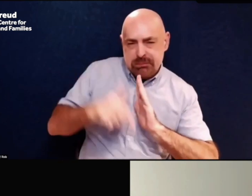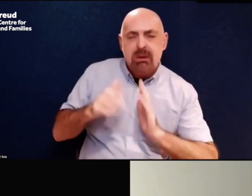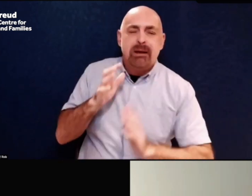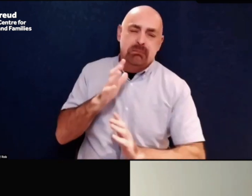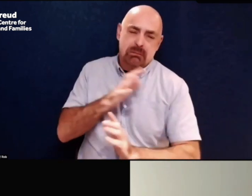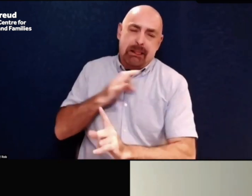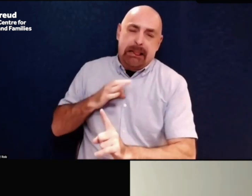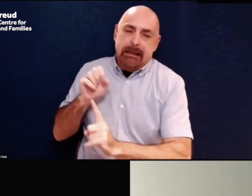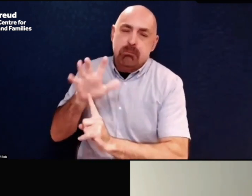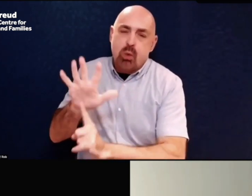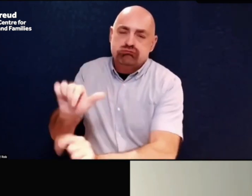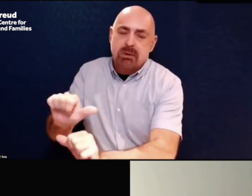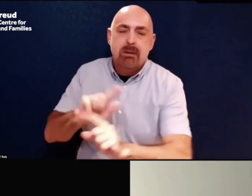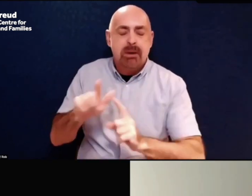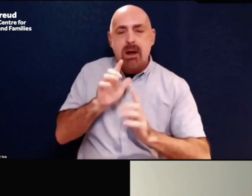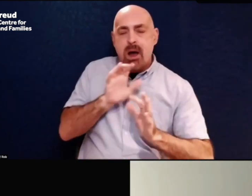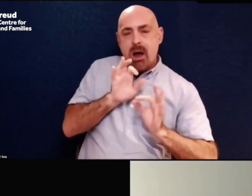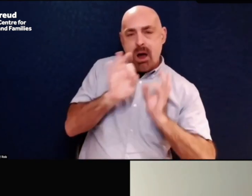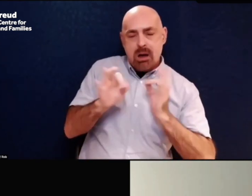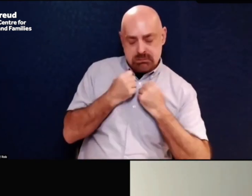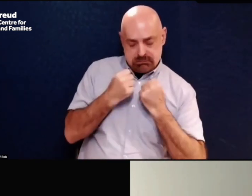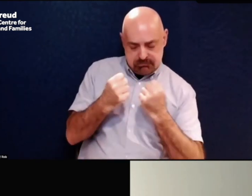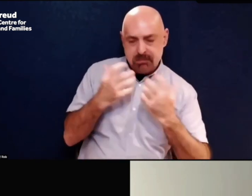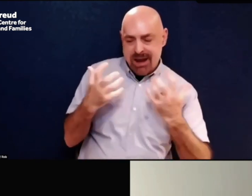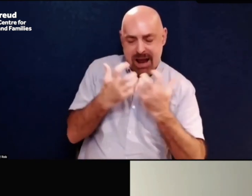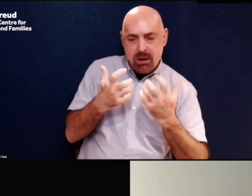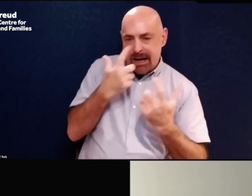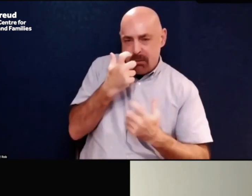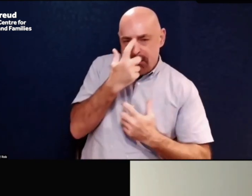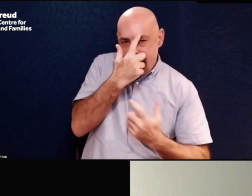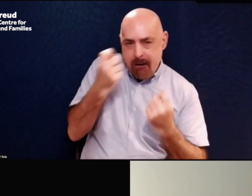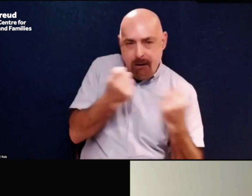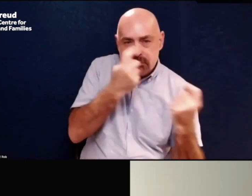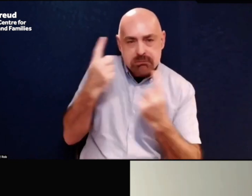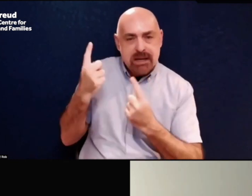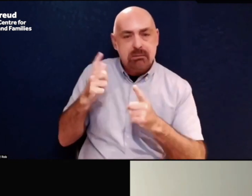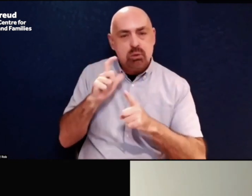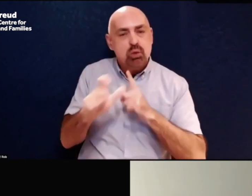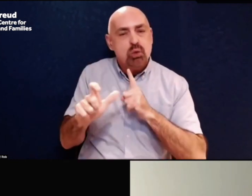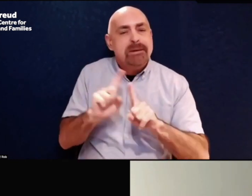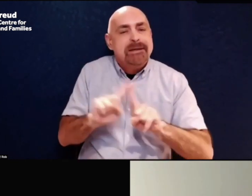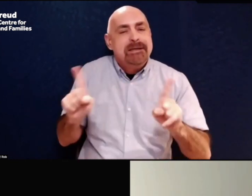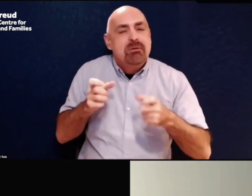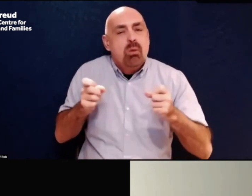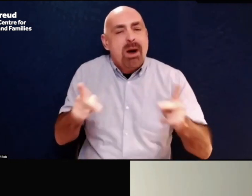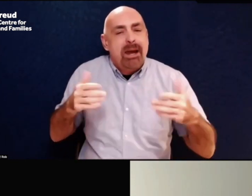ask how we can think about, understand, and do things